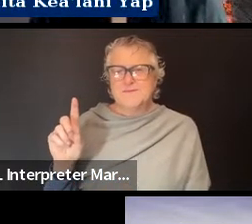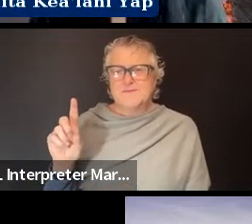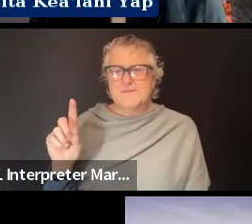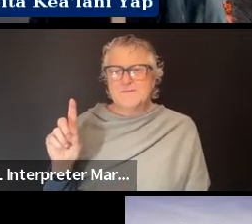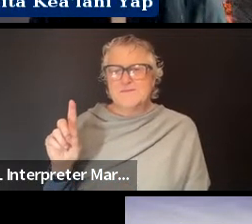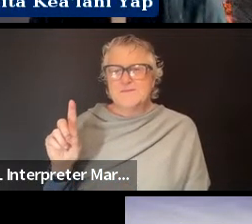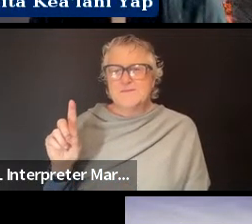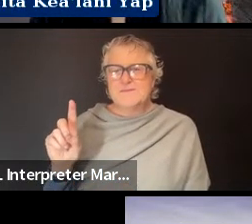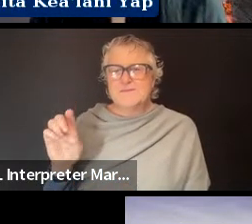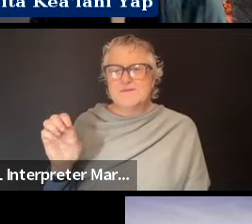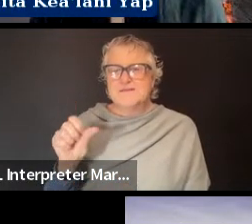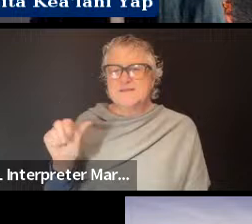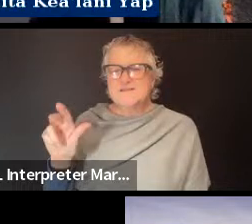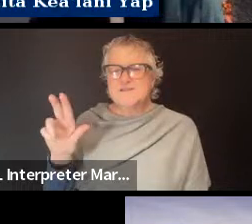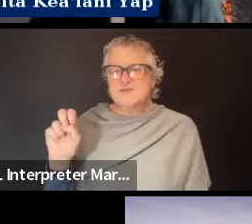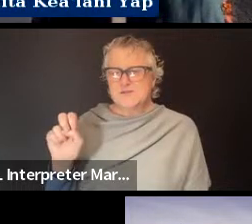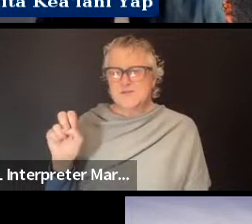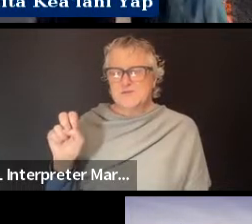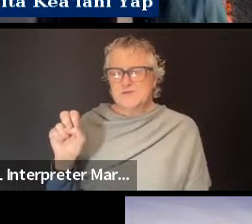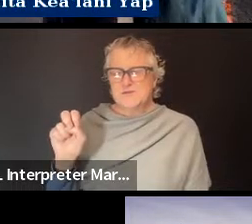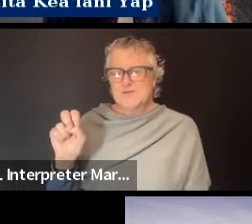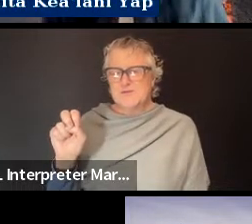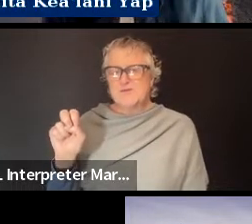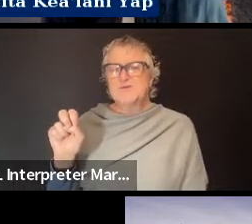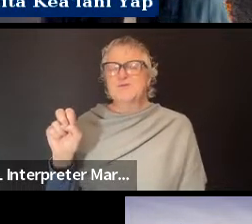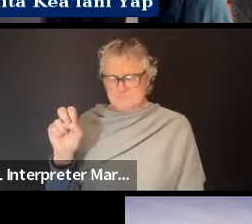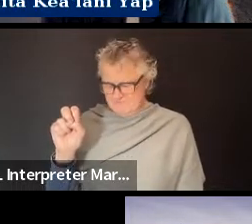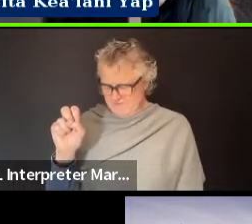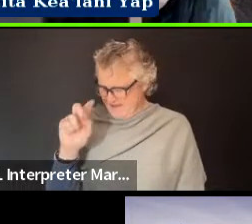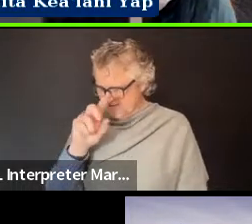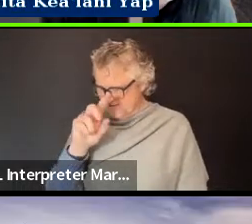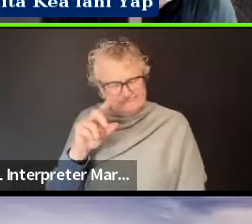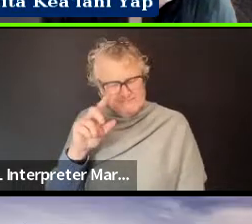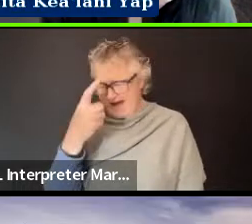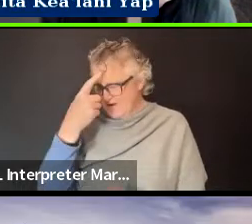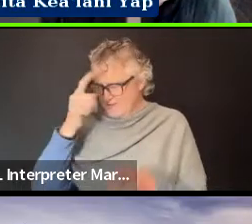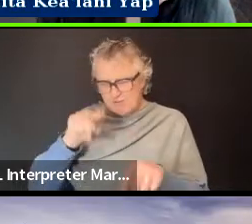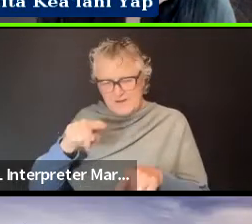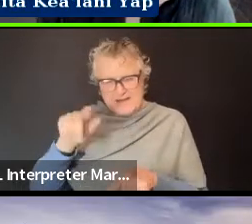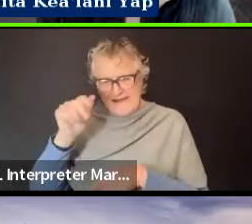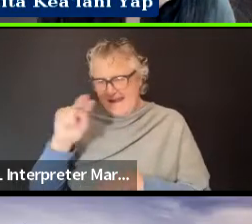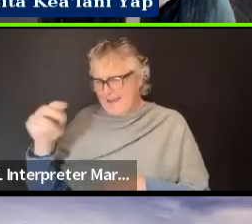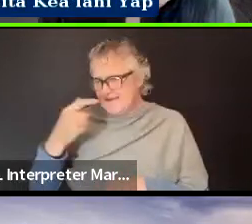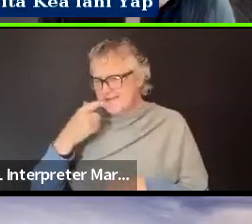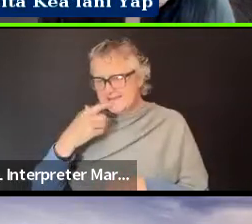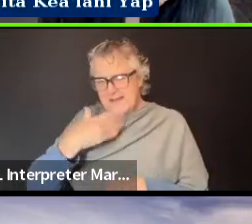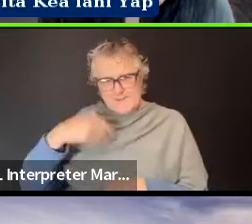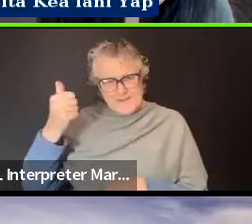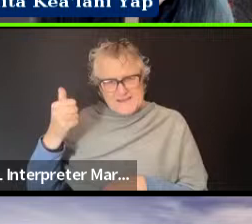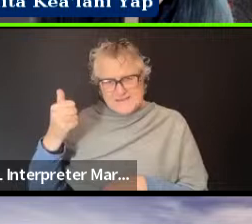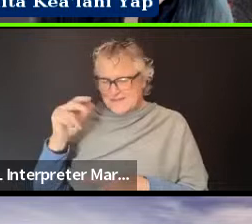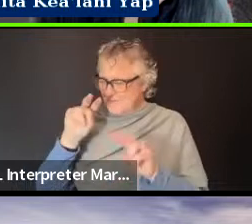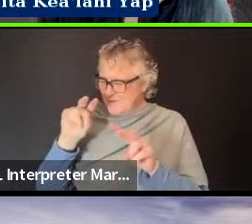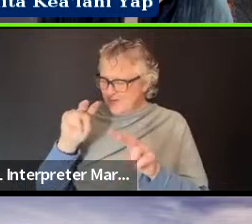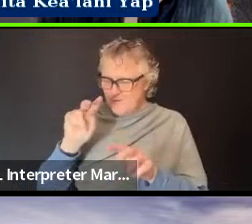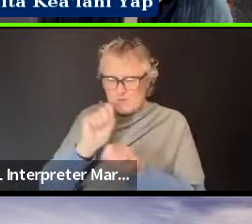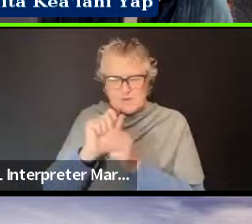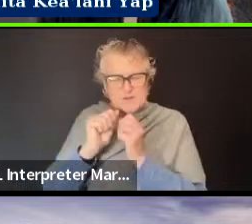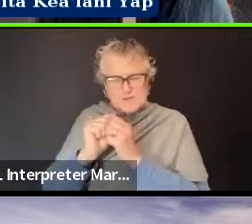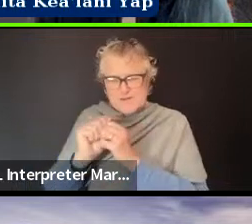not going to elaborate anymore. So look forward to this morning's conversation. Thank you, Sam. Let's see, we